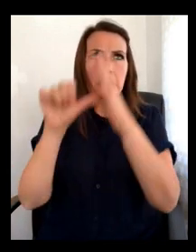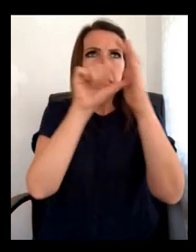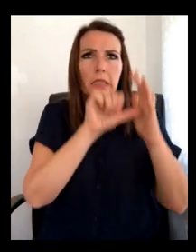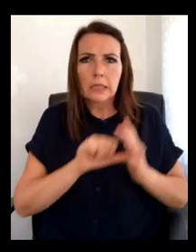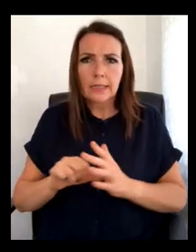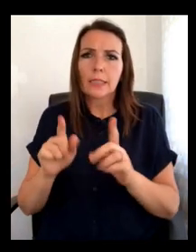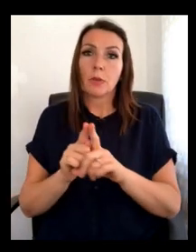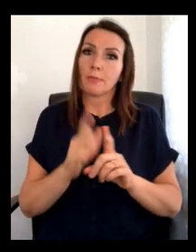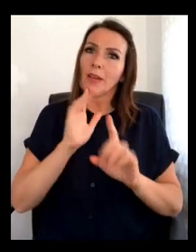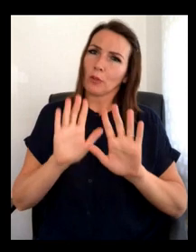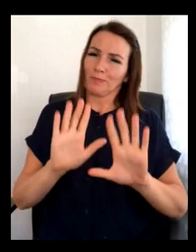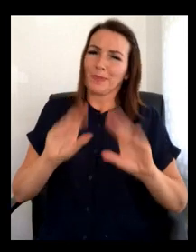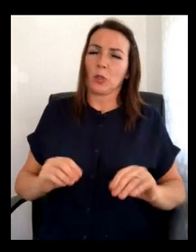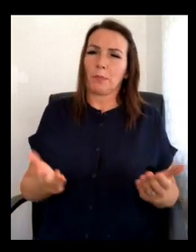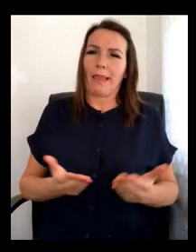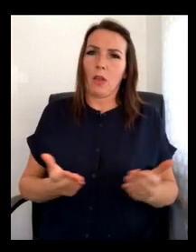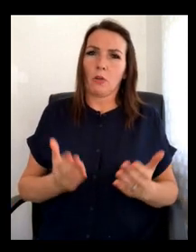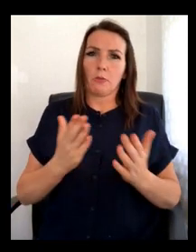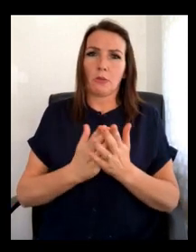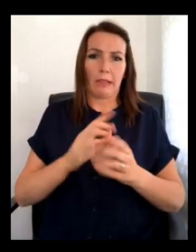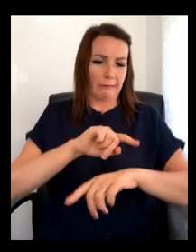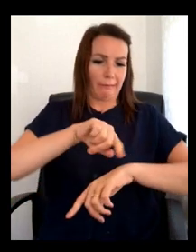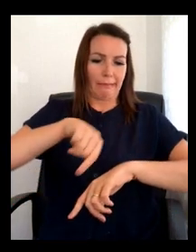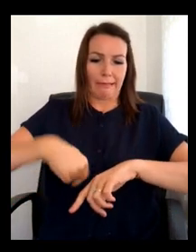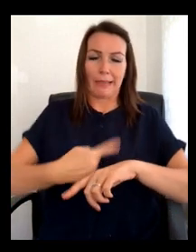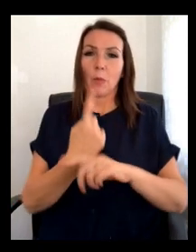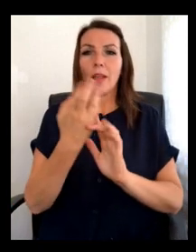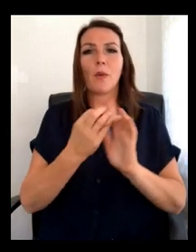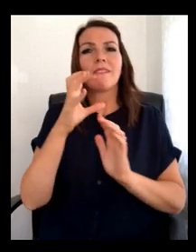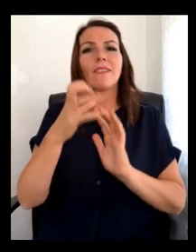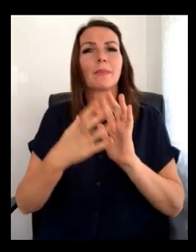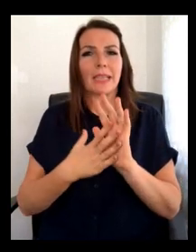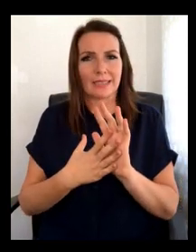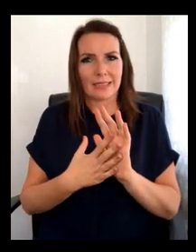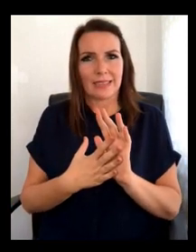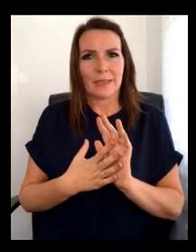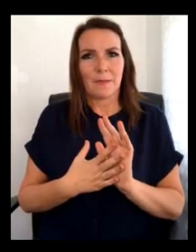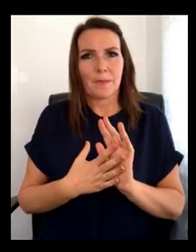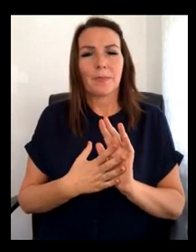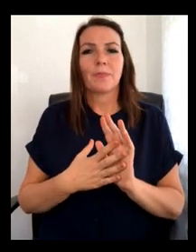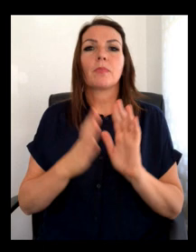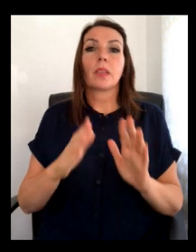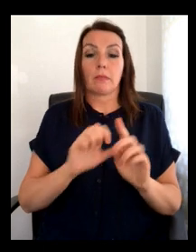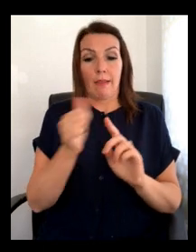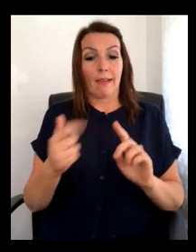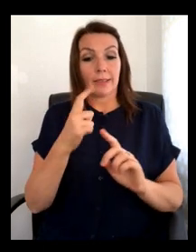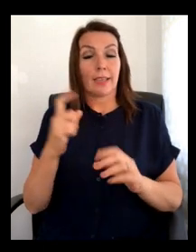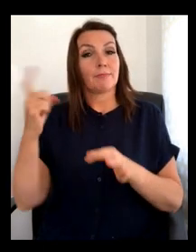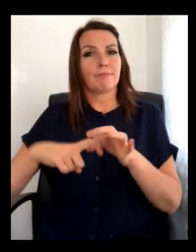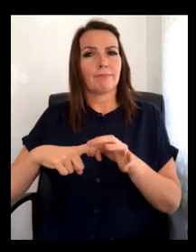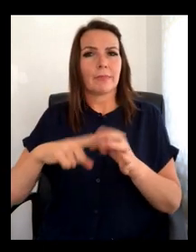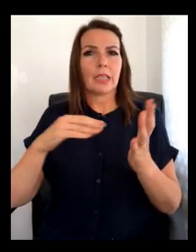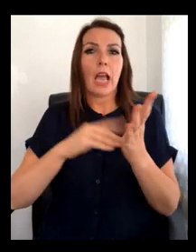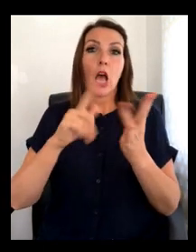leave it there though, because we've already romped through an hour and 15 minutes. We do have to go. There's a Zoom room, which if you've registered to